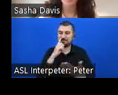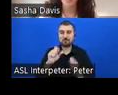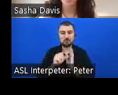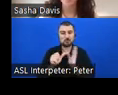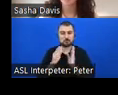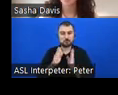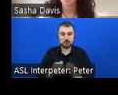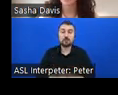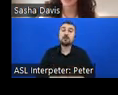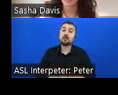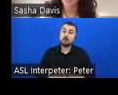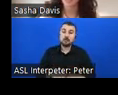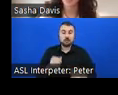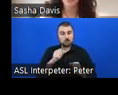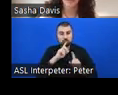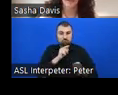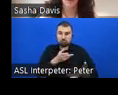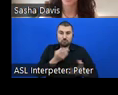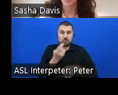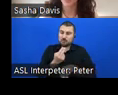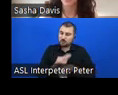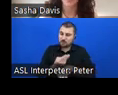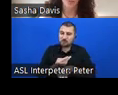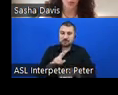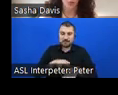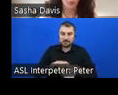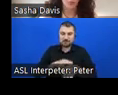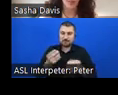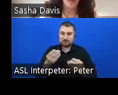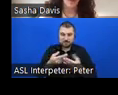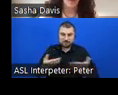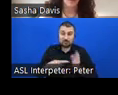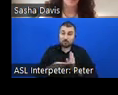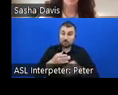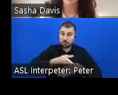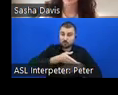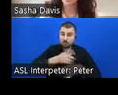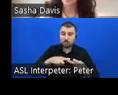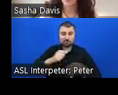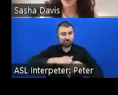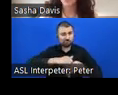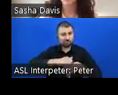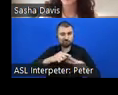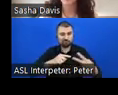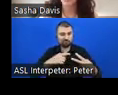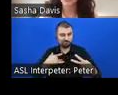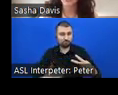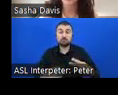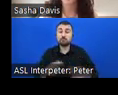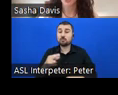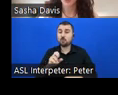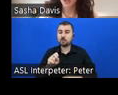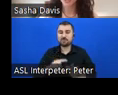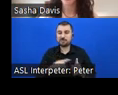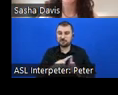responsive because it uses natural materials like wood and stone. And in the case of Gross and other artists of